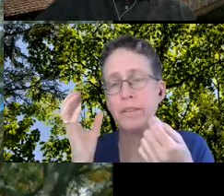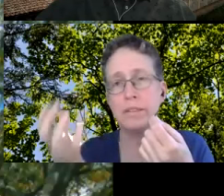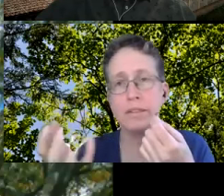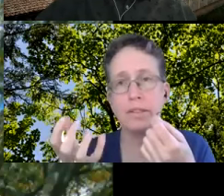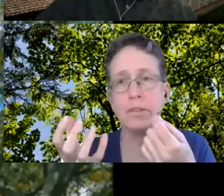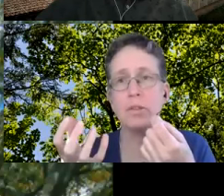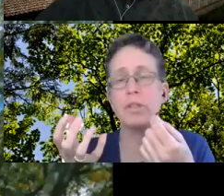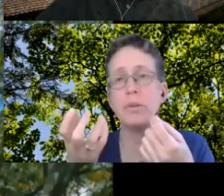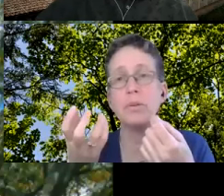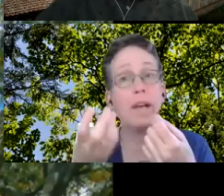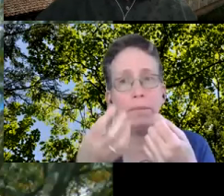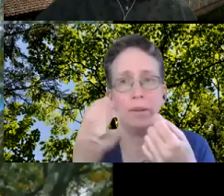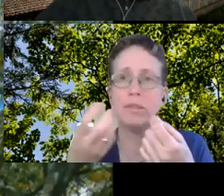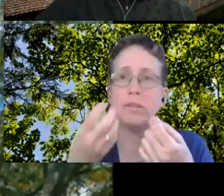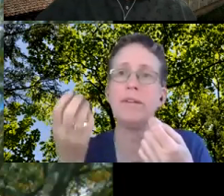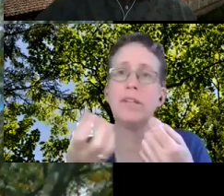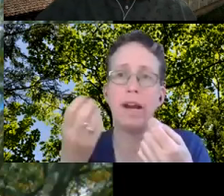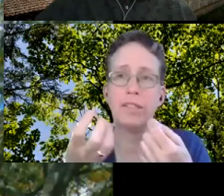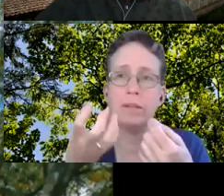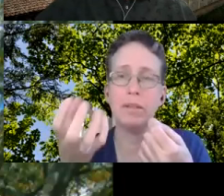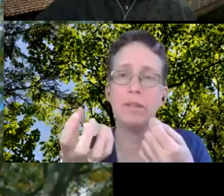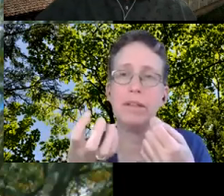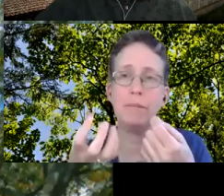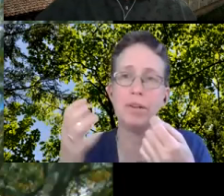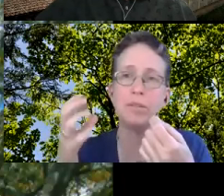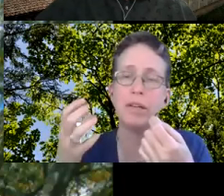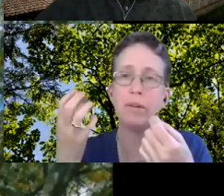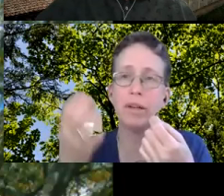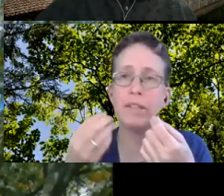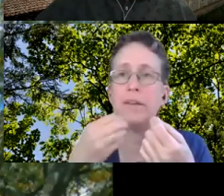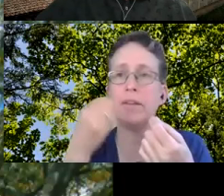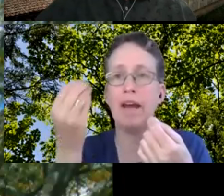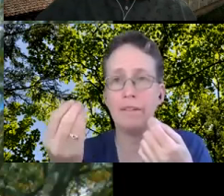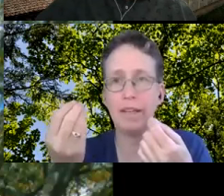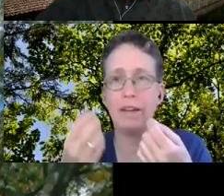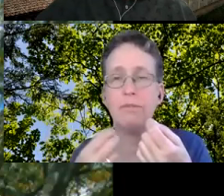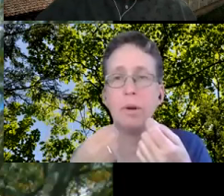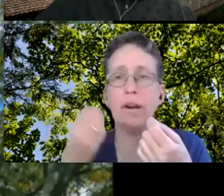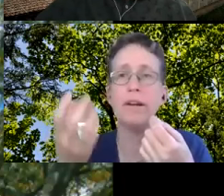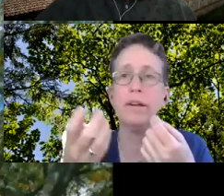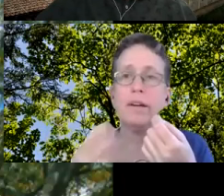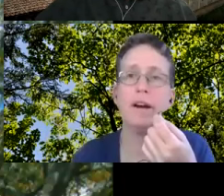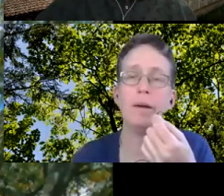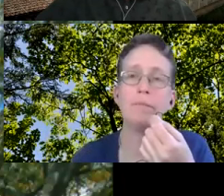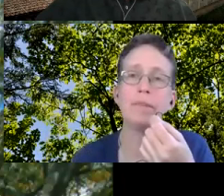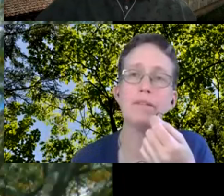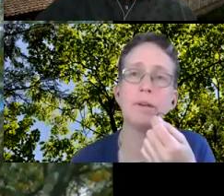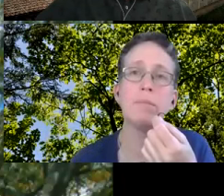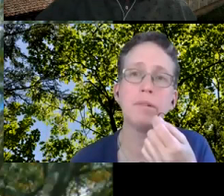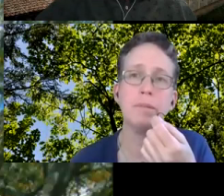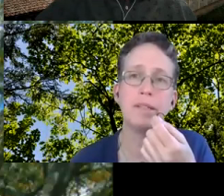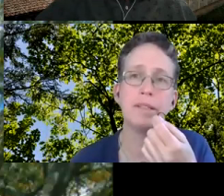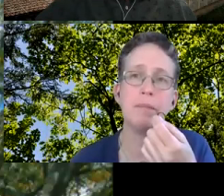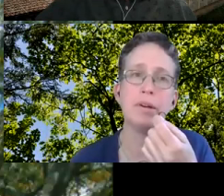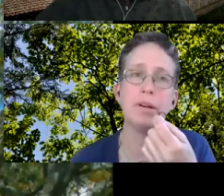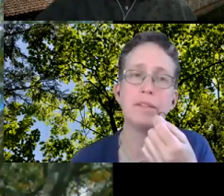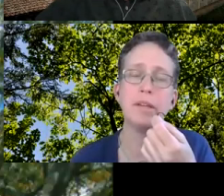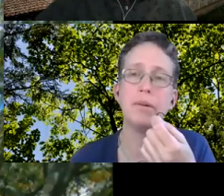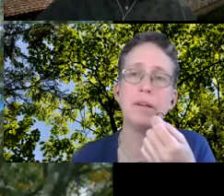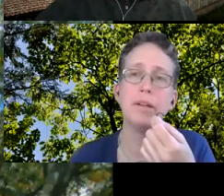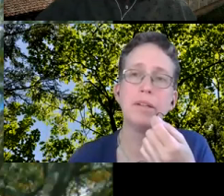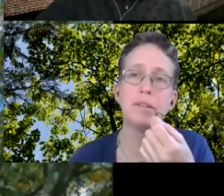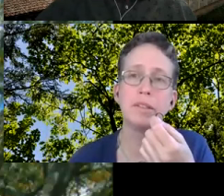there's the social capital, the sort of interaction between neighbors who can work together to advocate for improvements to